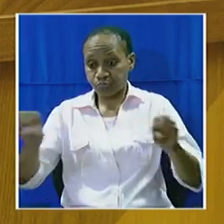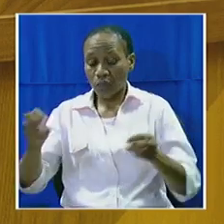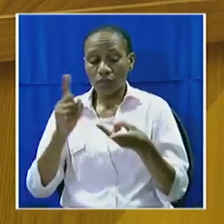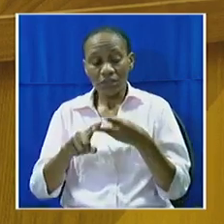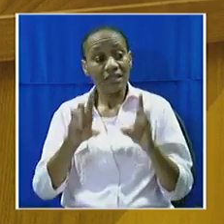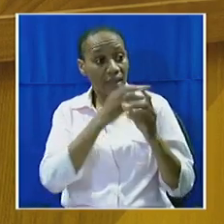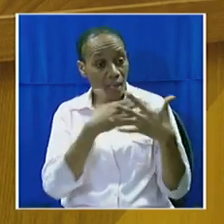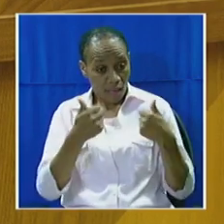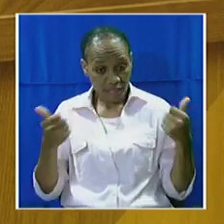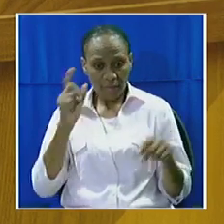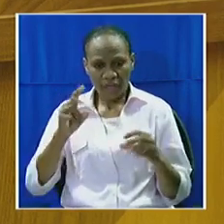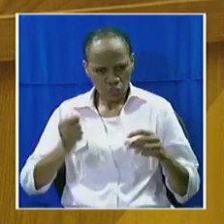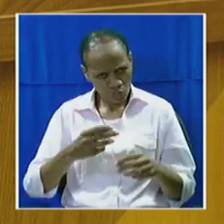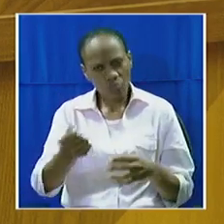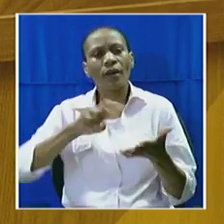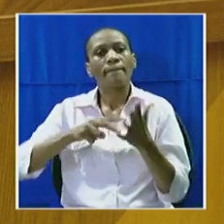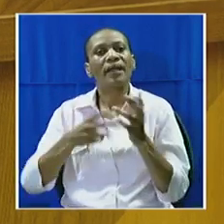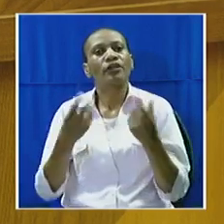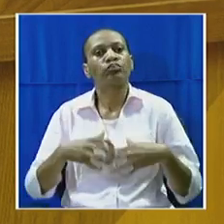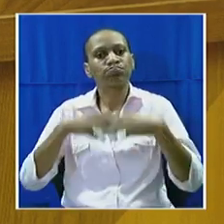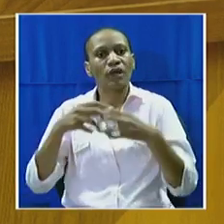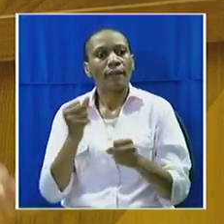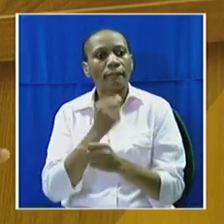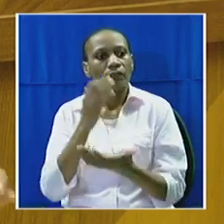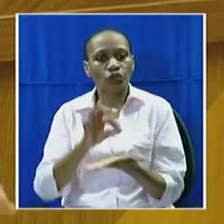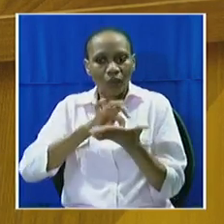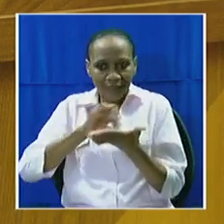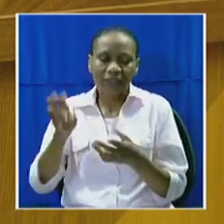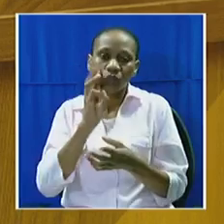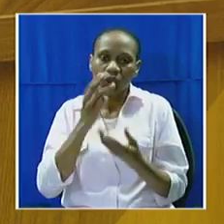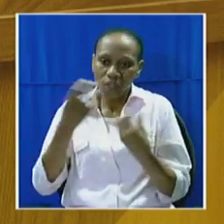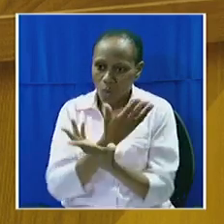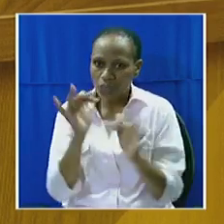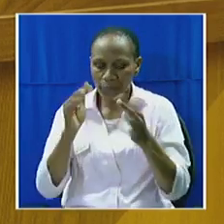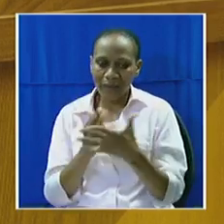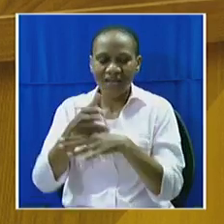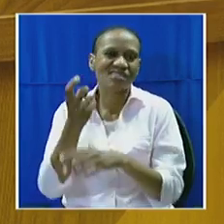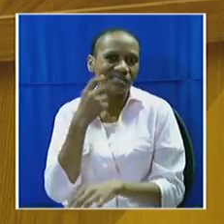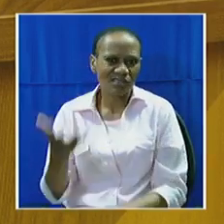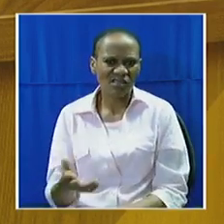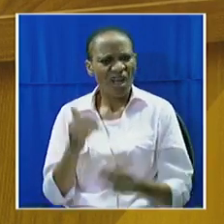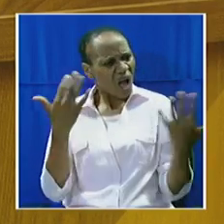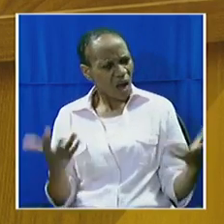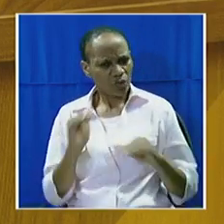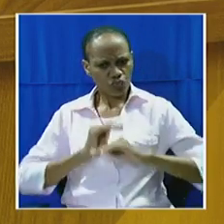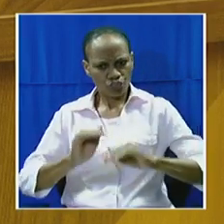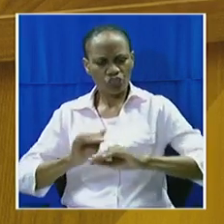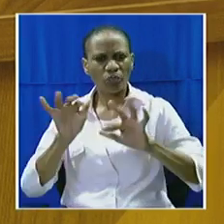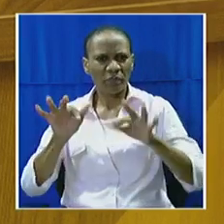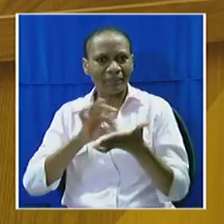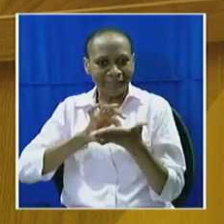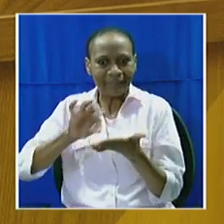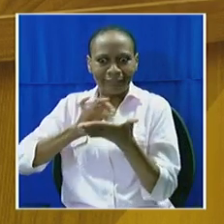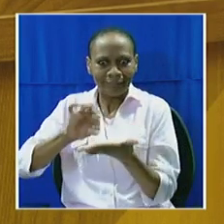an emergency plan on how to ensure that clean water is accessible to everybody. You cannot teach people about hygiene as a